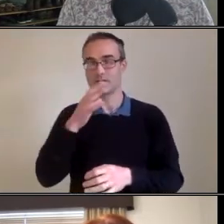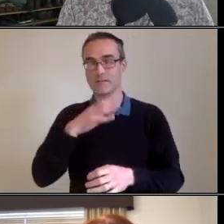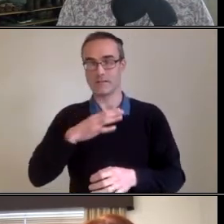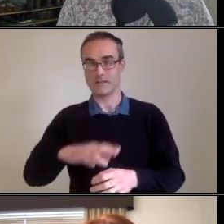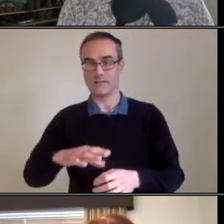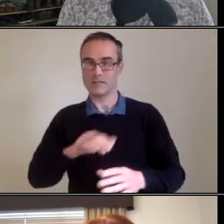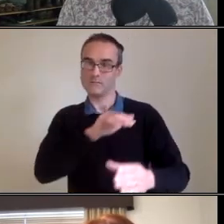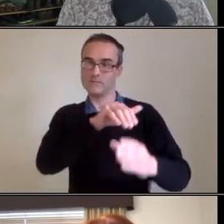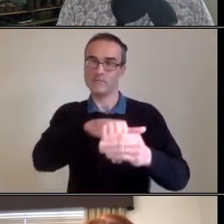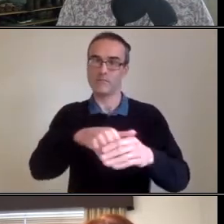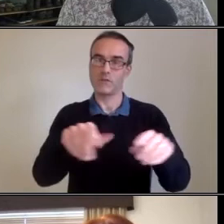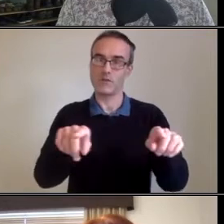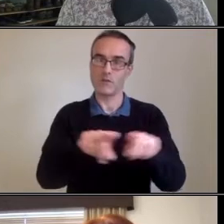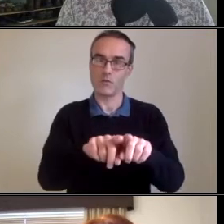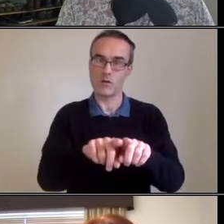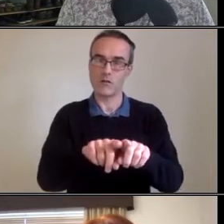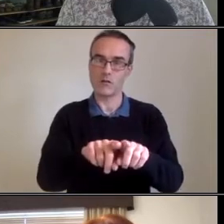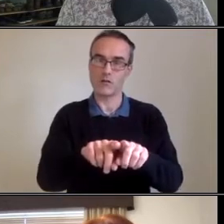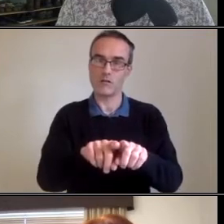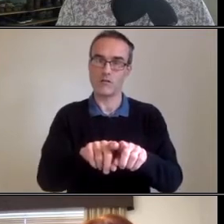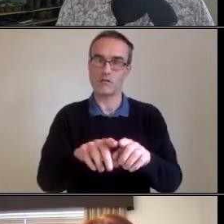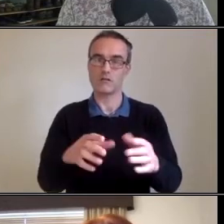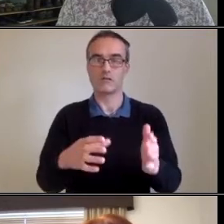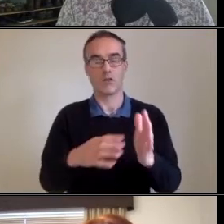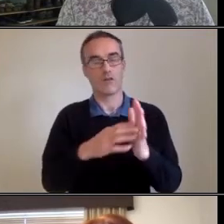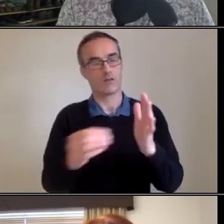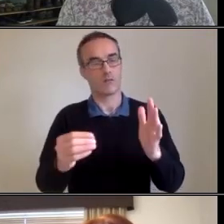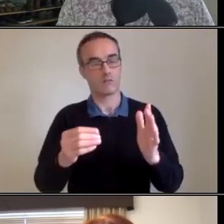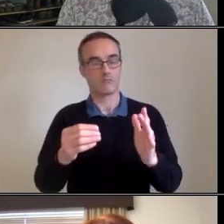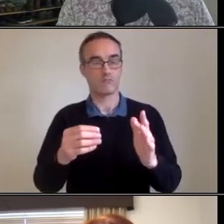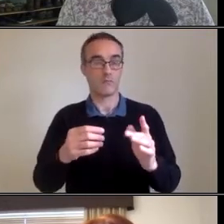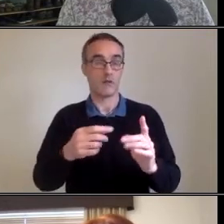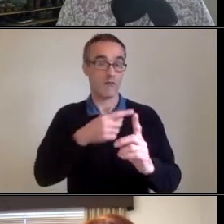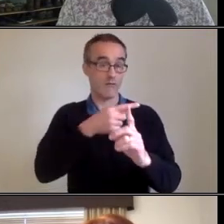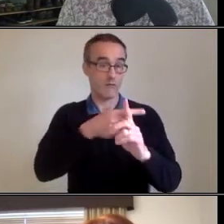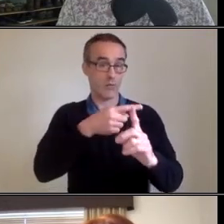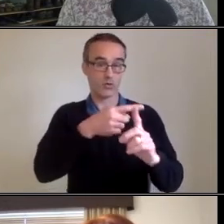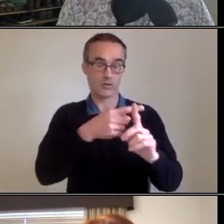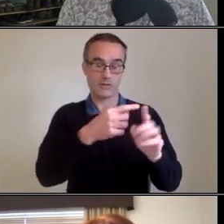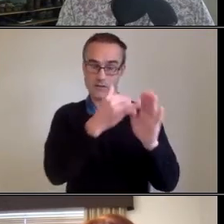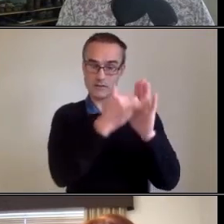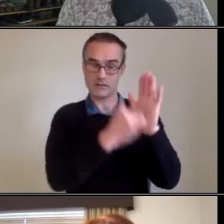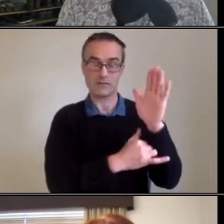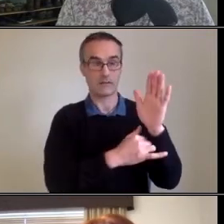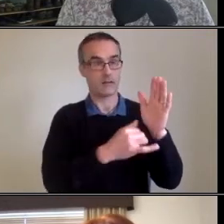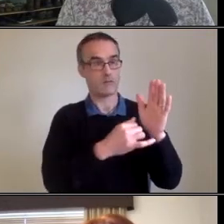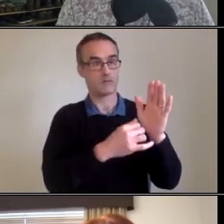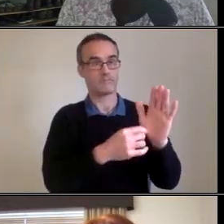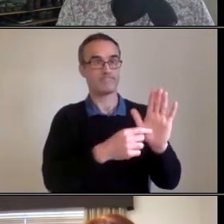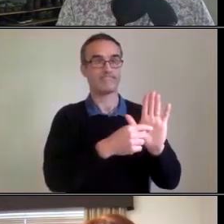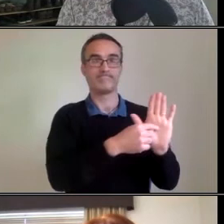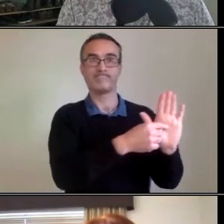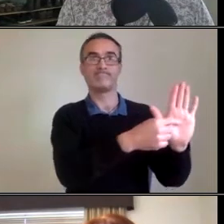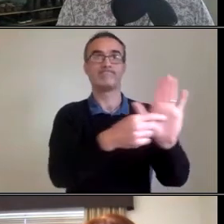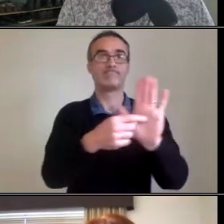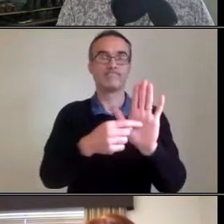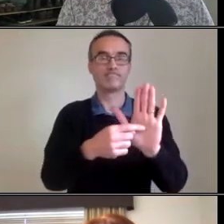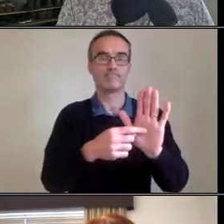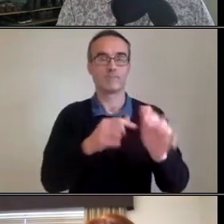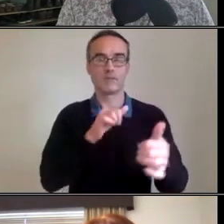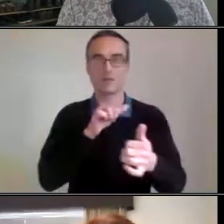which the world body will insist on, probably attach